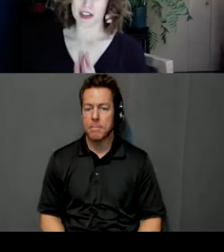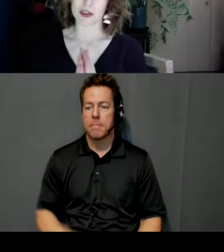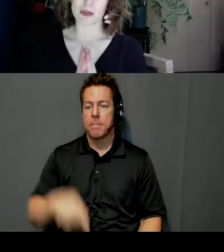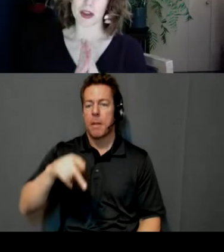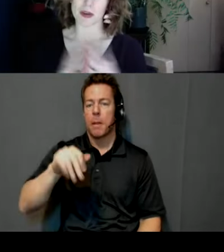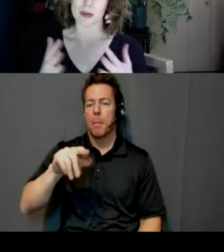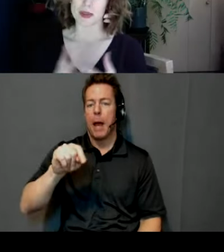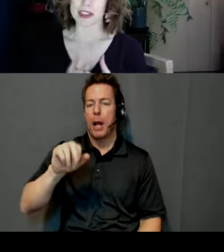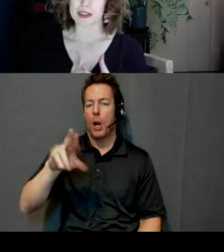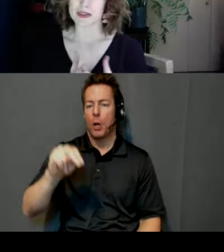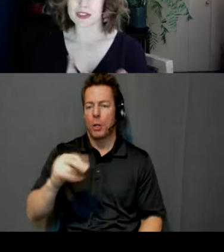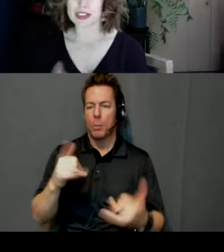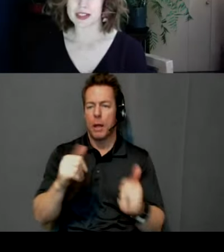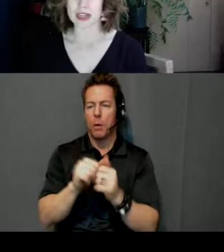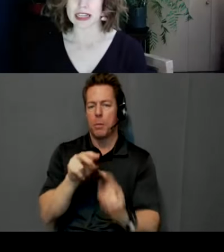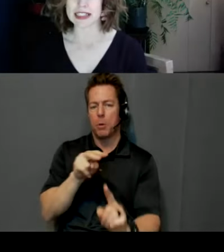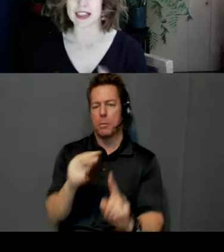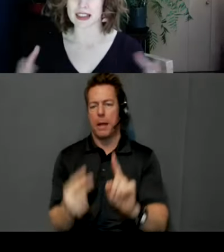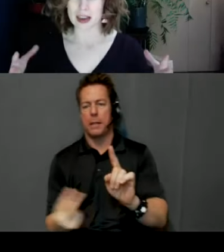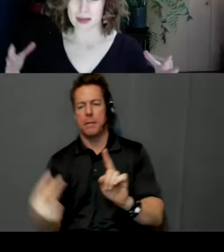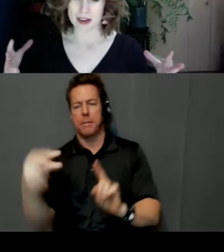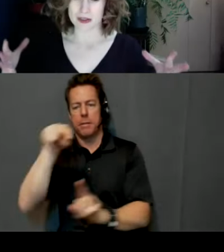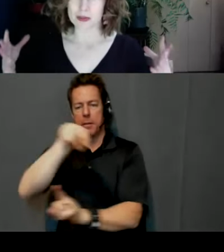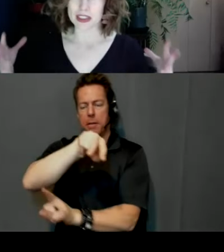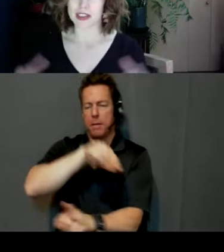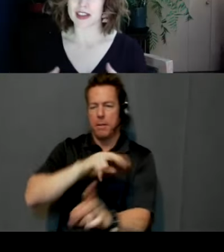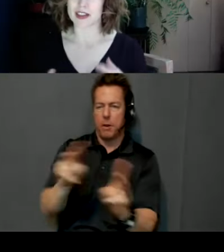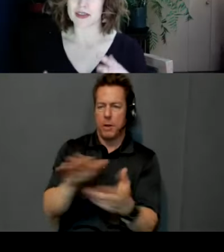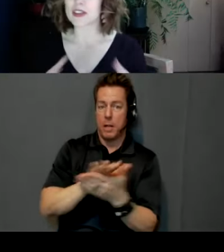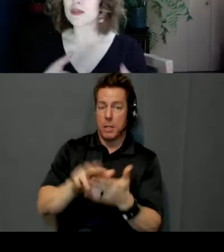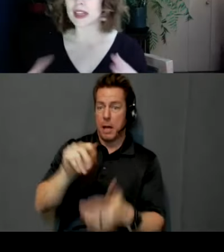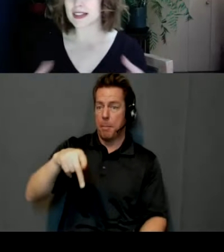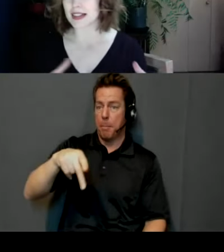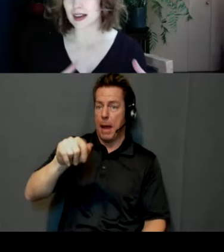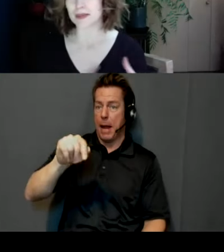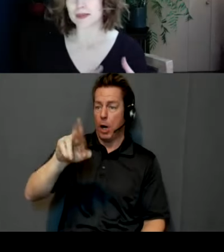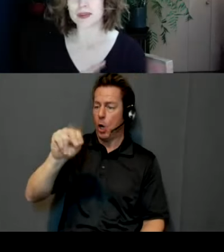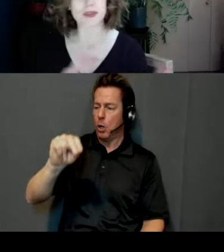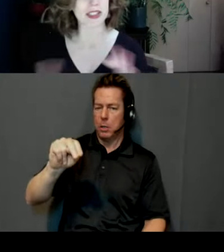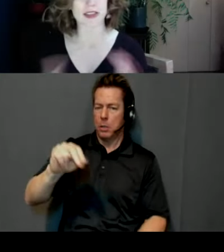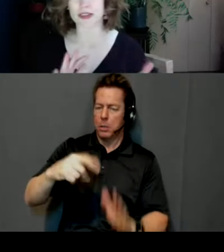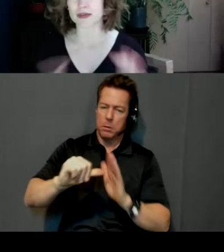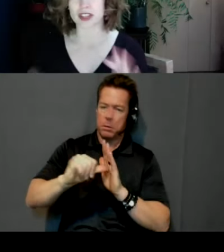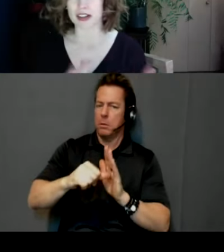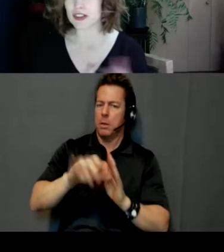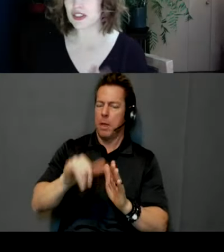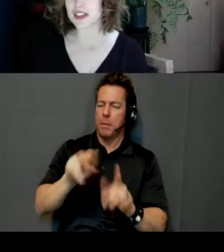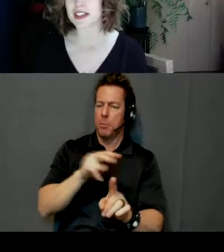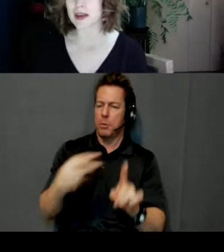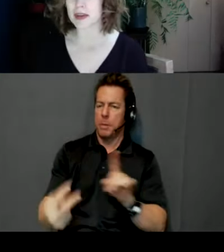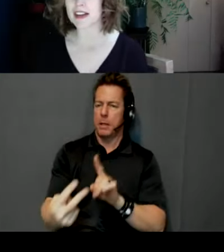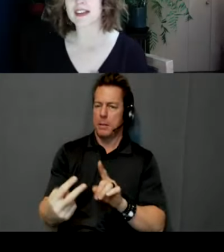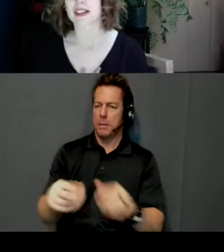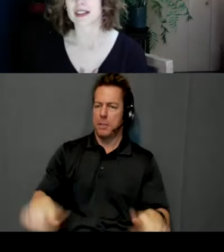especially, you play with perspective so nicely, and that pattern really kind of illuminates that perspectival challenge